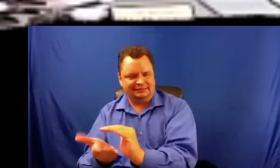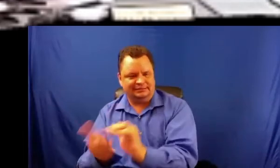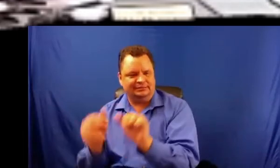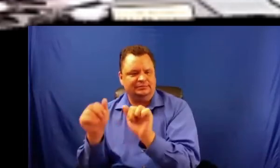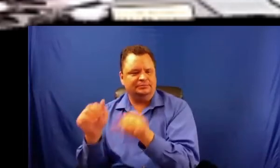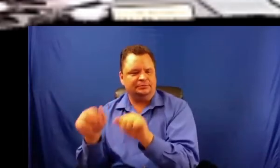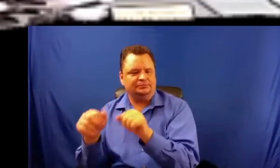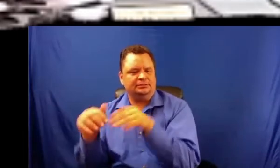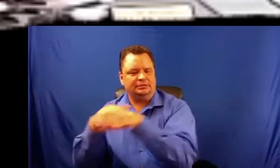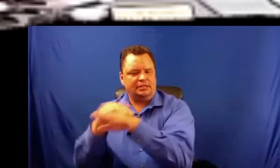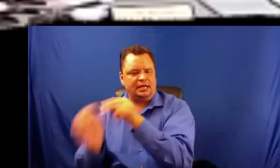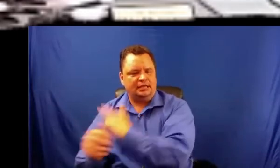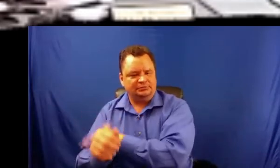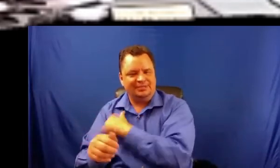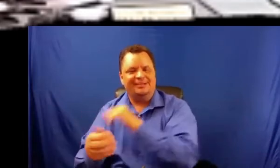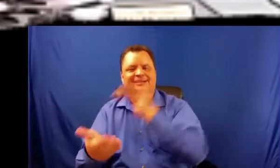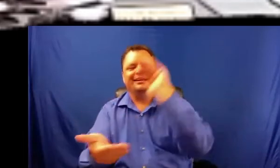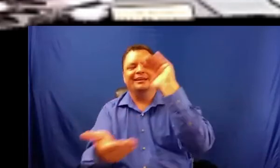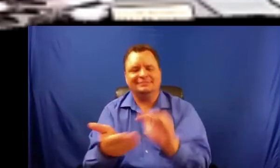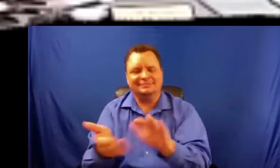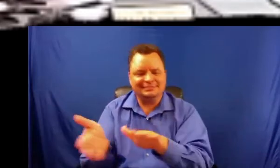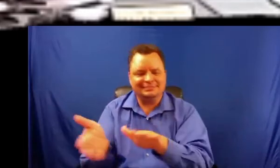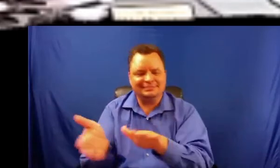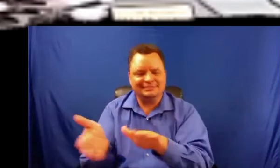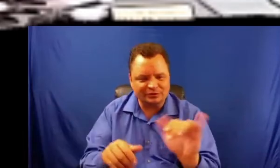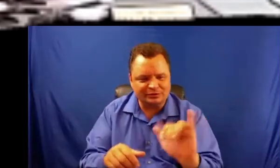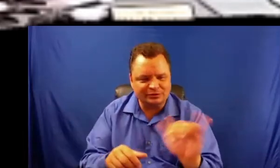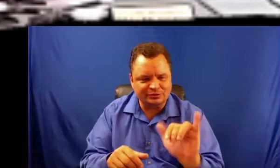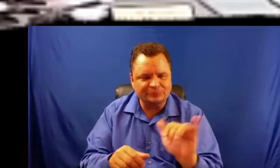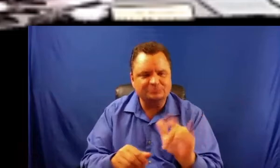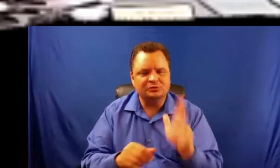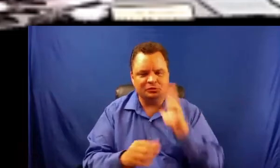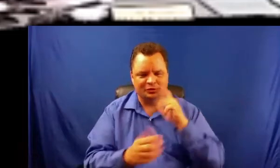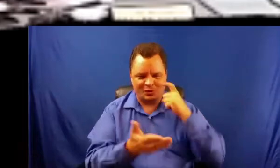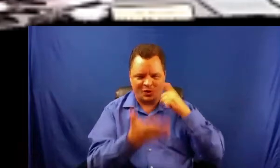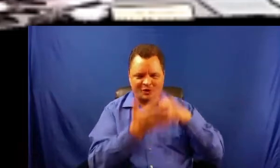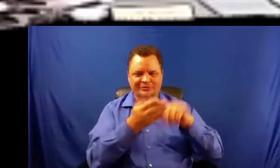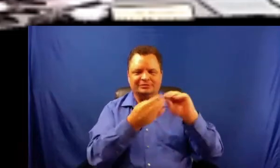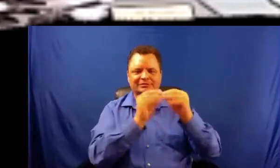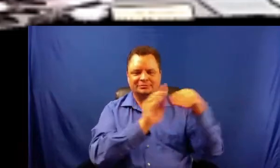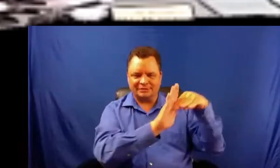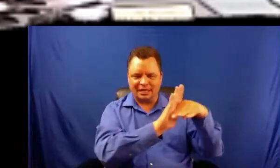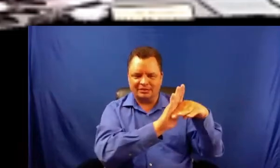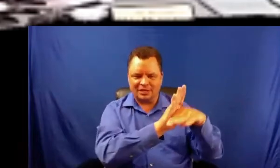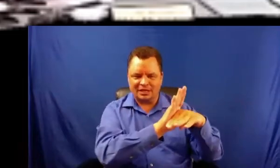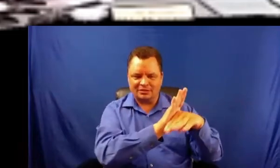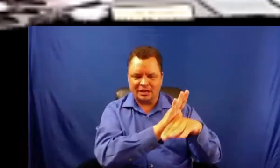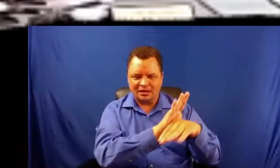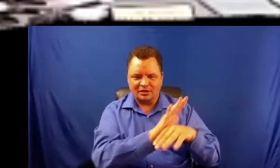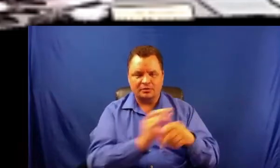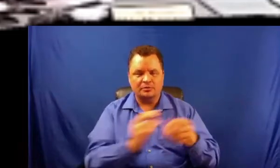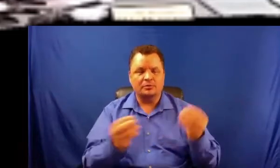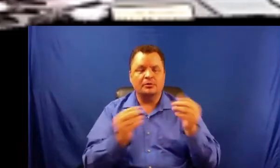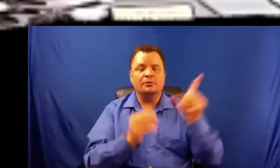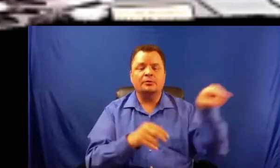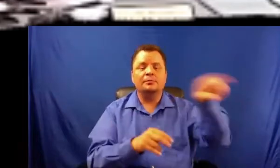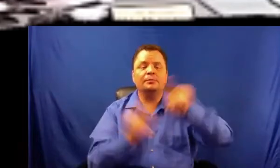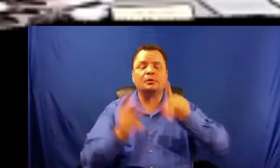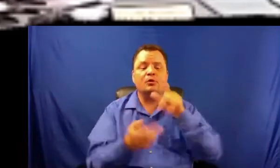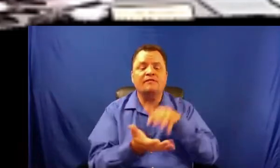we would expect to see that impact overall, particularly as our more vulnerable